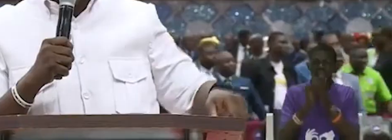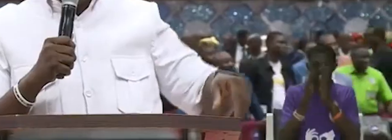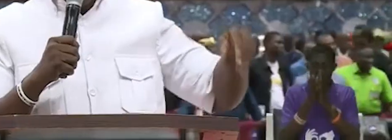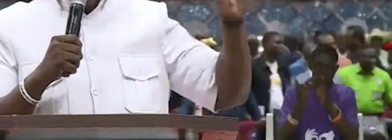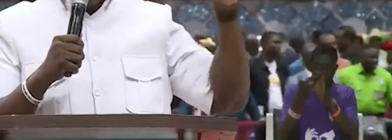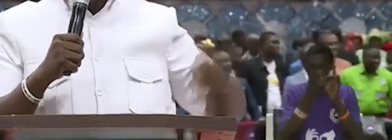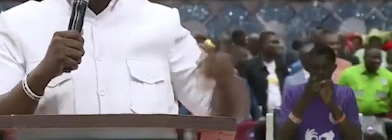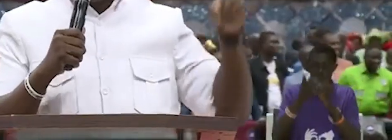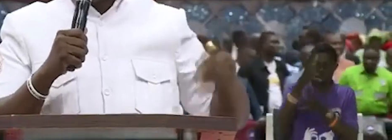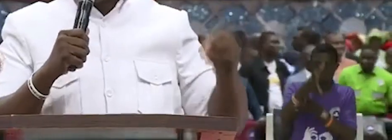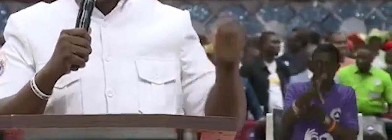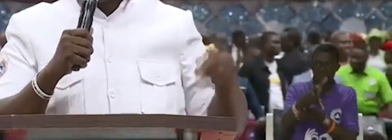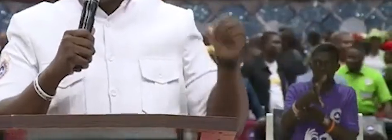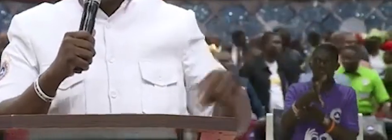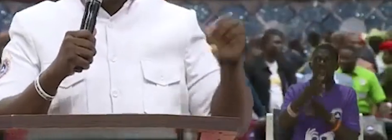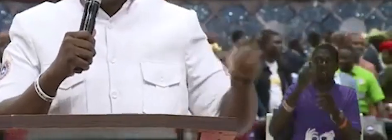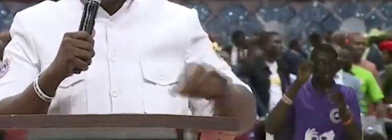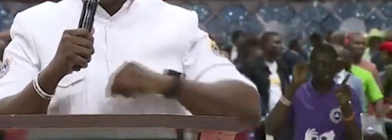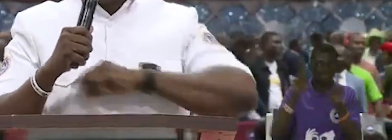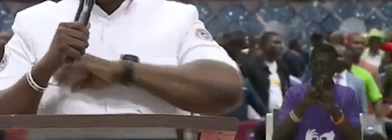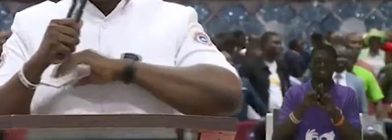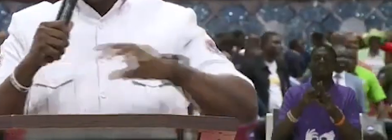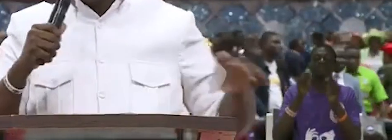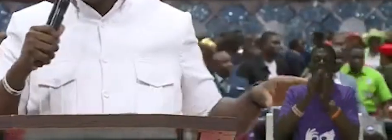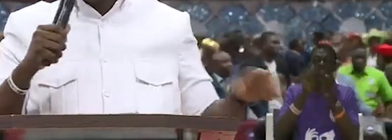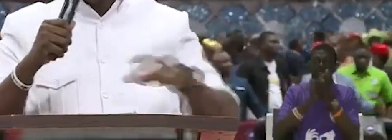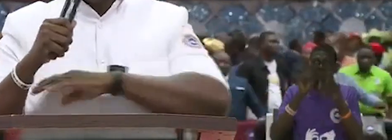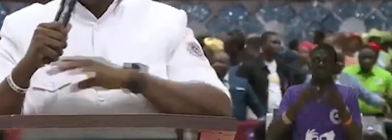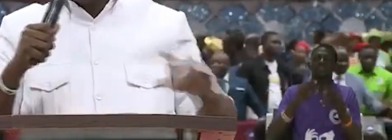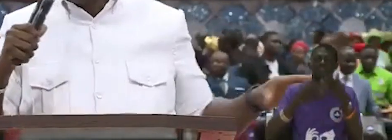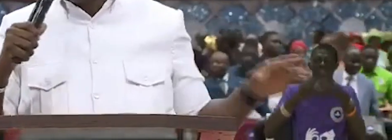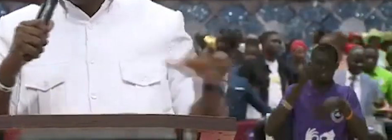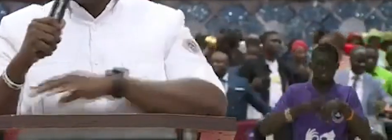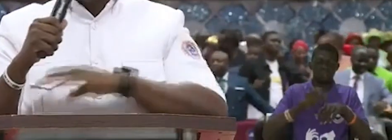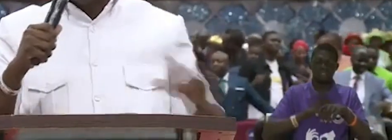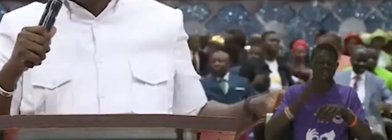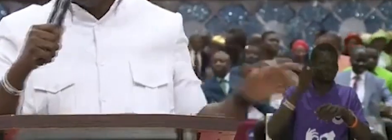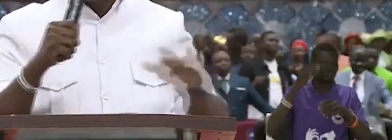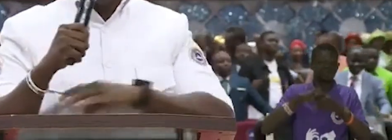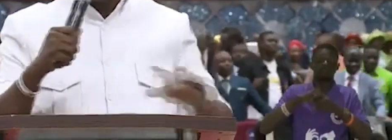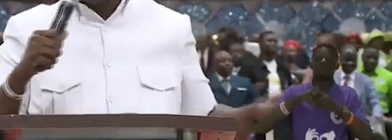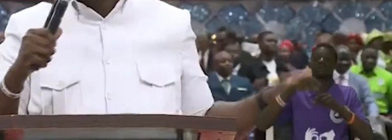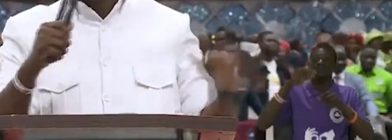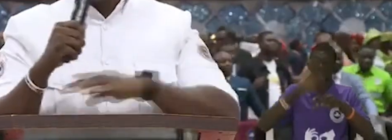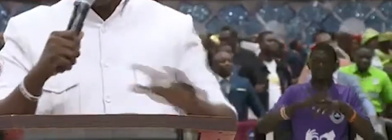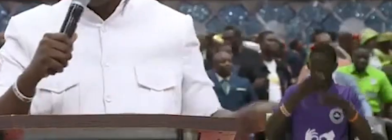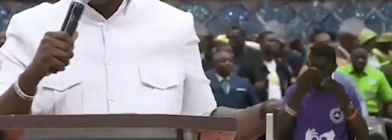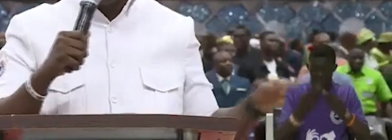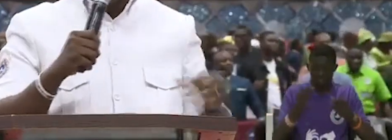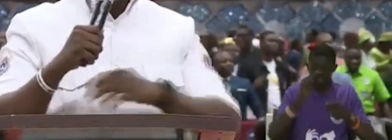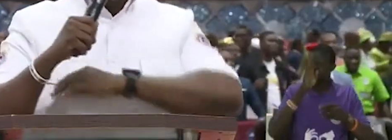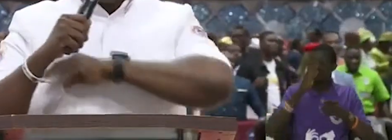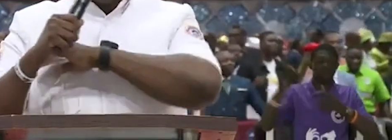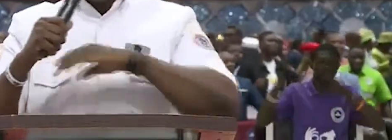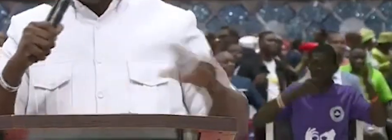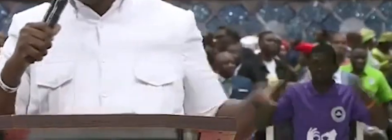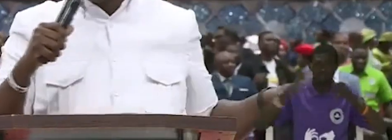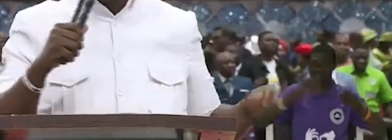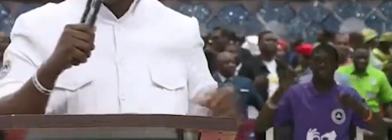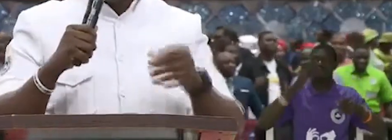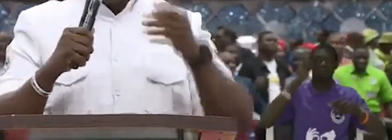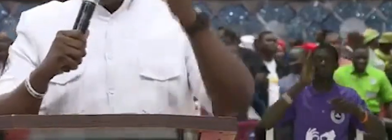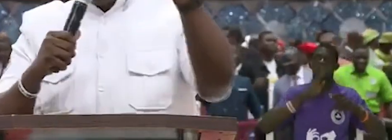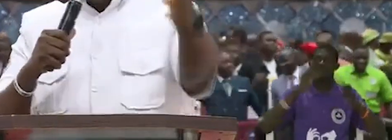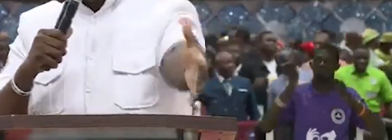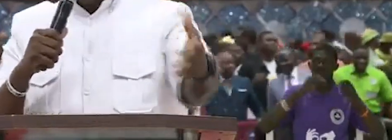person. The next time I see you on this ground, we will be dominating. We will be dominating. We will be dominating. We will be dominating. We will be